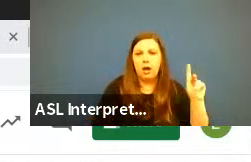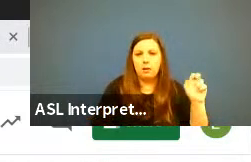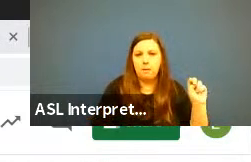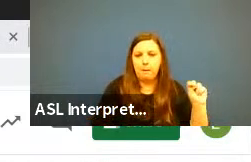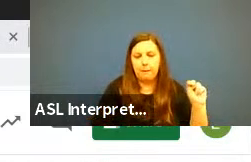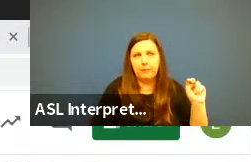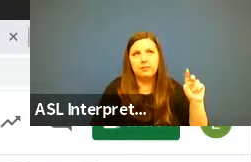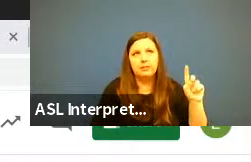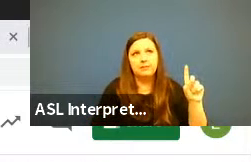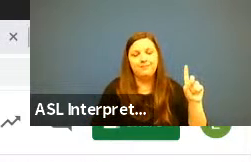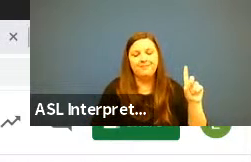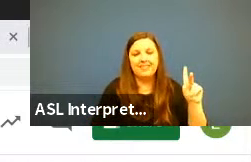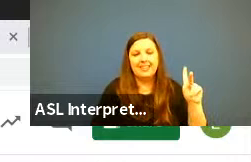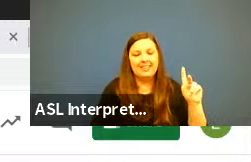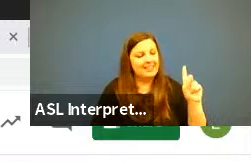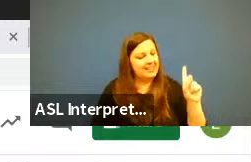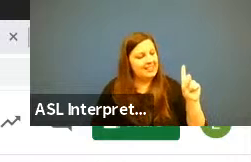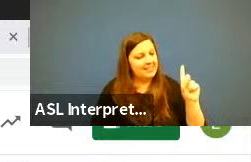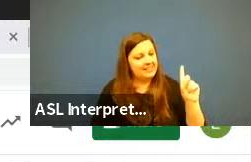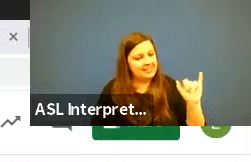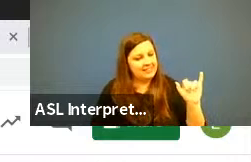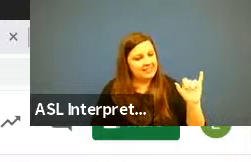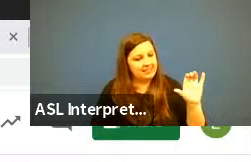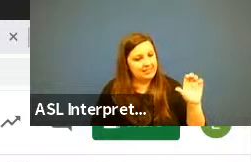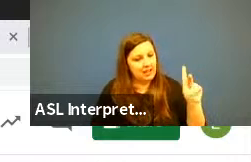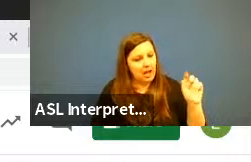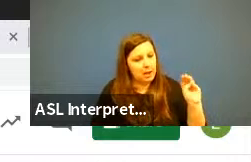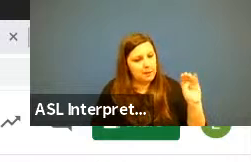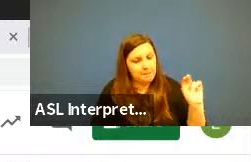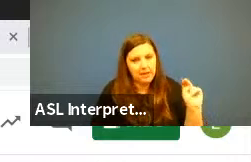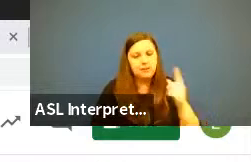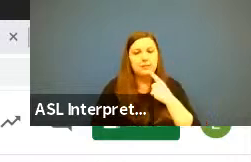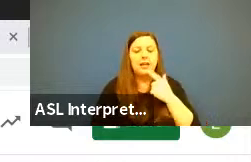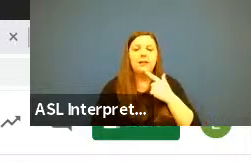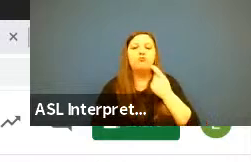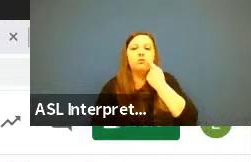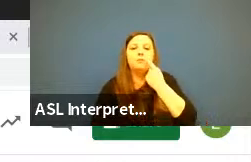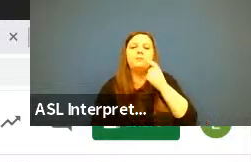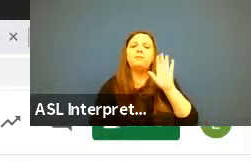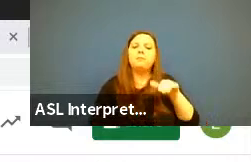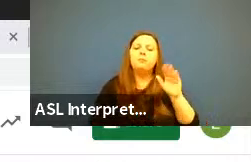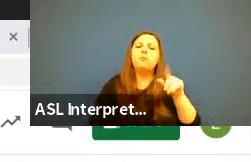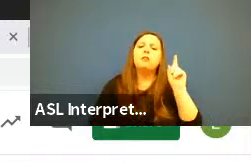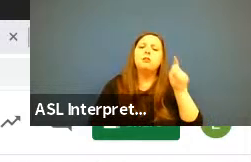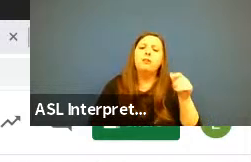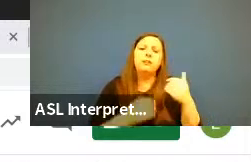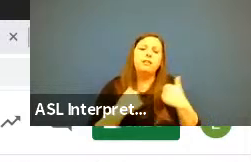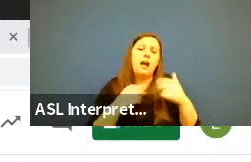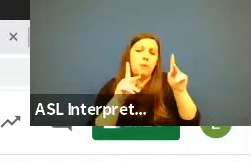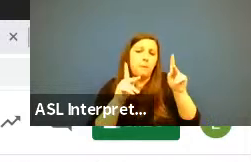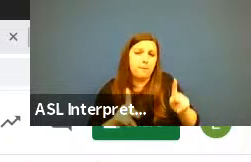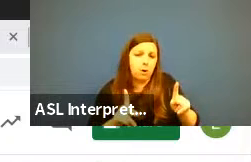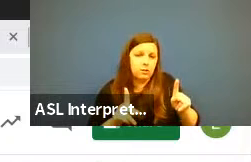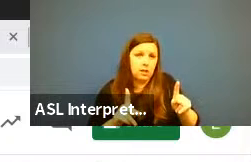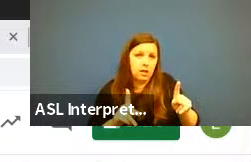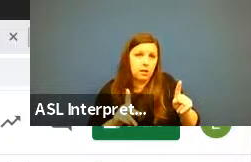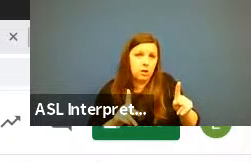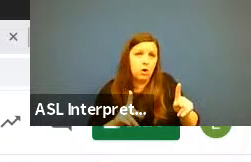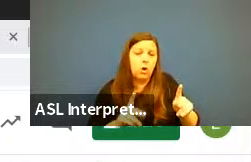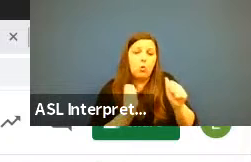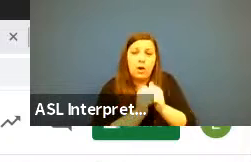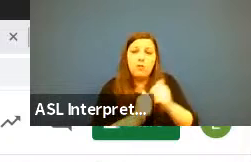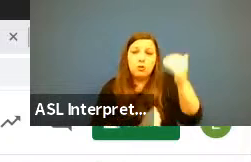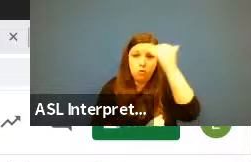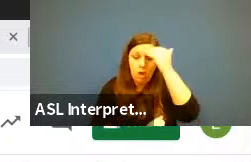Now, you need to have a person that have knowledge of boards of education. Now,